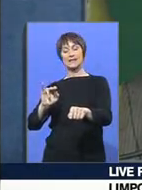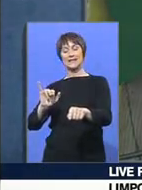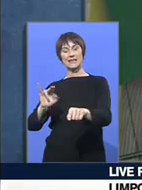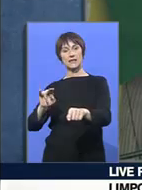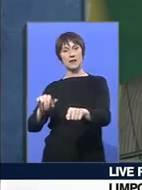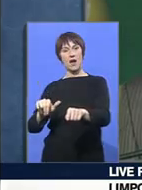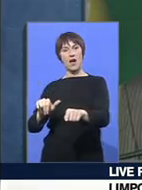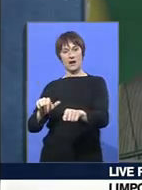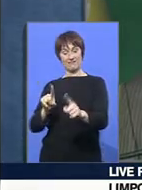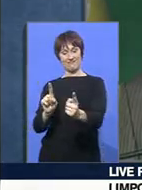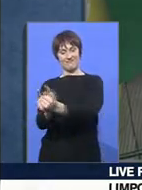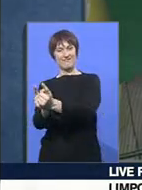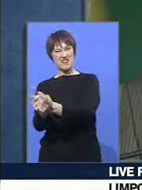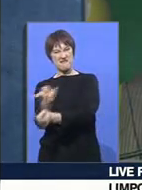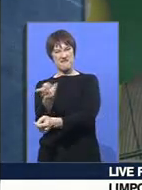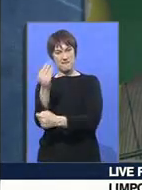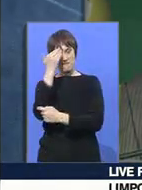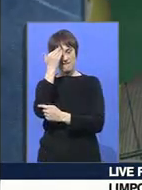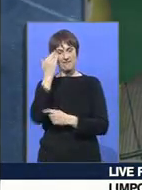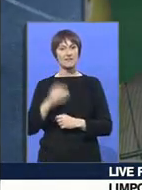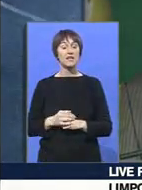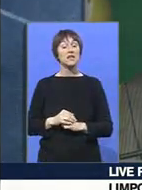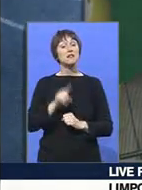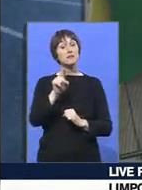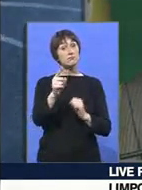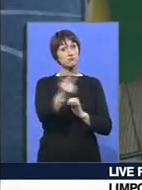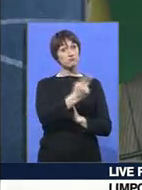Magaziwe, Makatu, and Tembi.